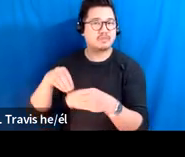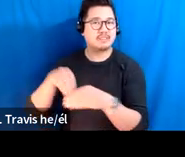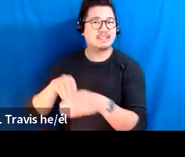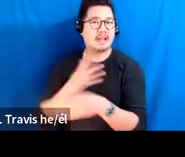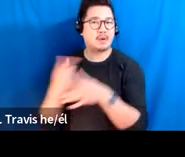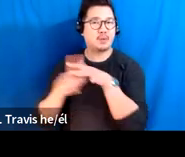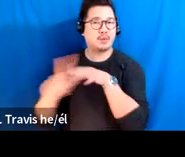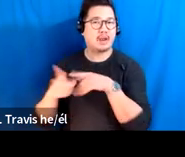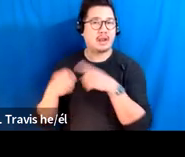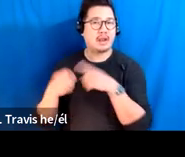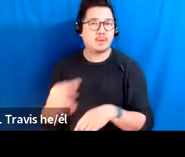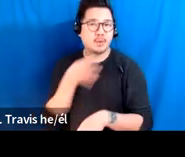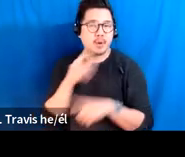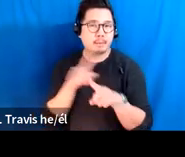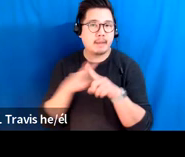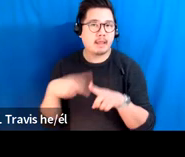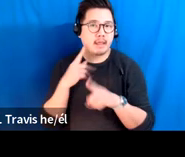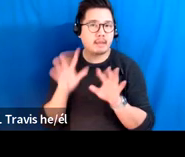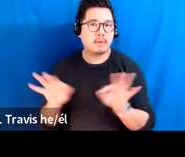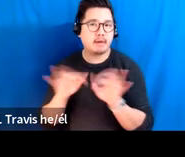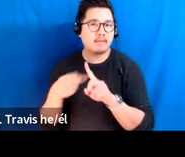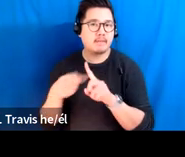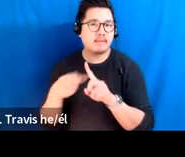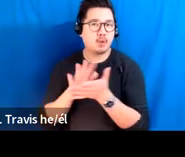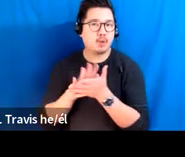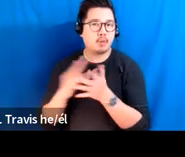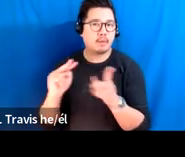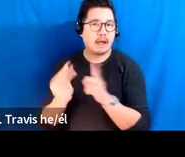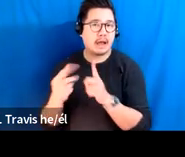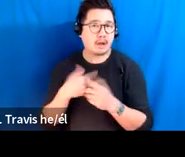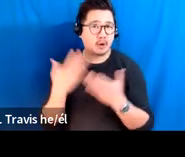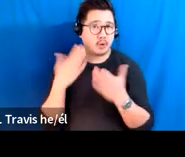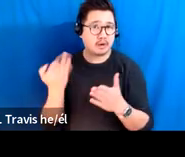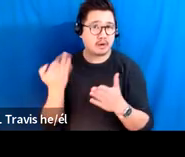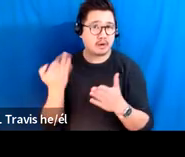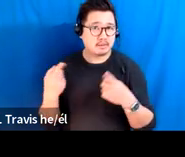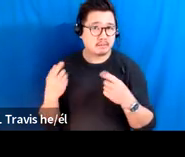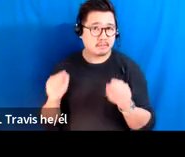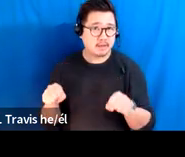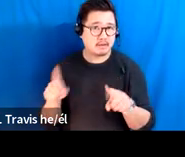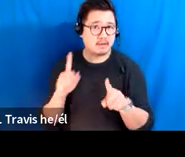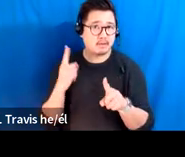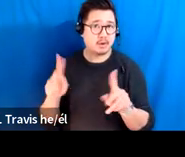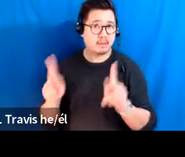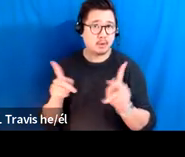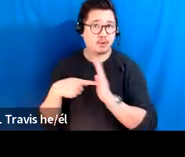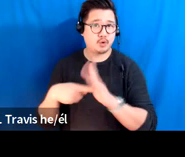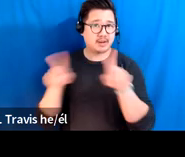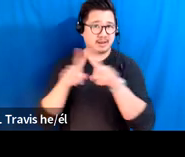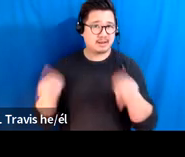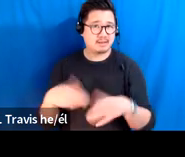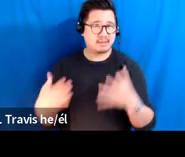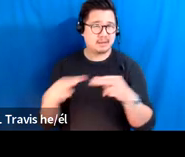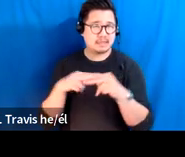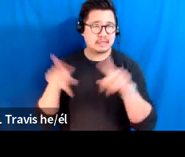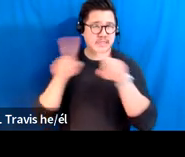but i think it's really important to us from an academic perspective and i don't know if it's possible for for folks that are displaying the screen that maybe we could just take the slide